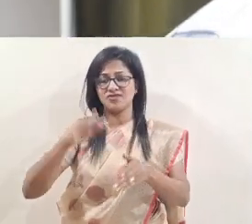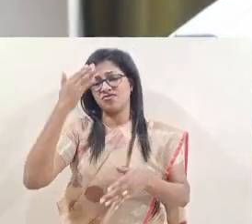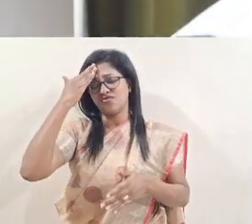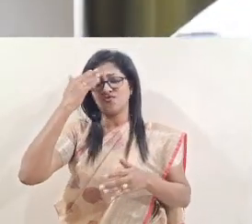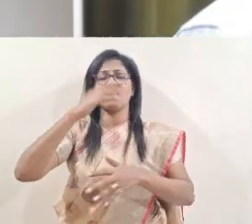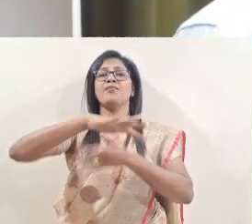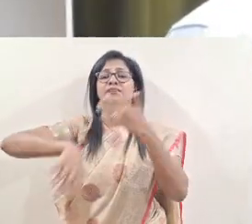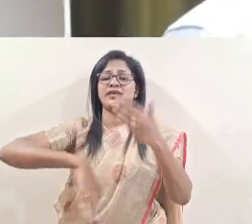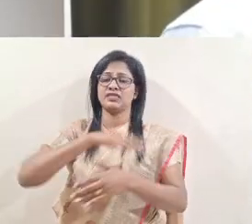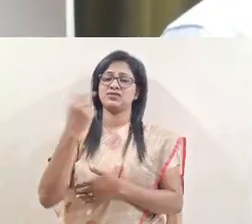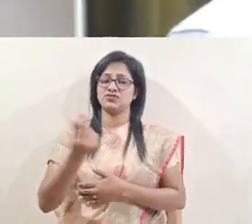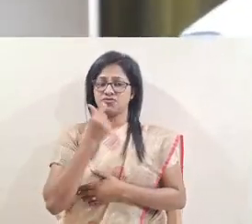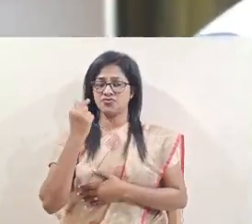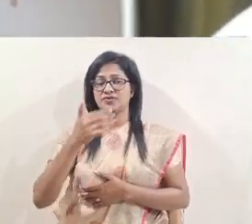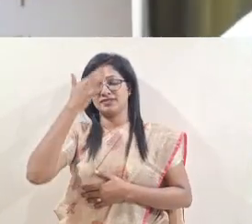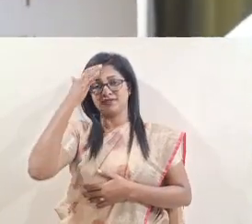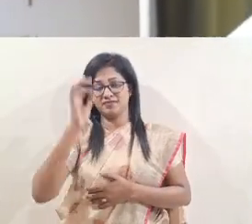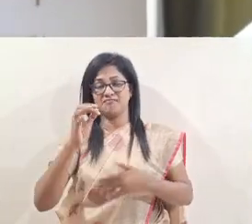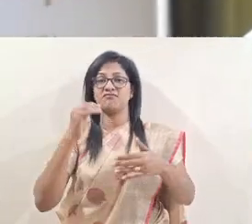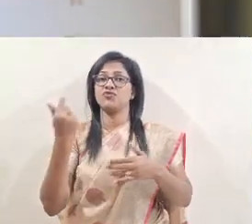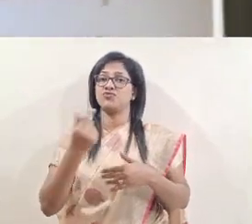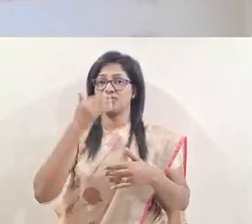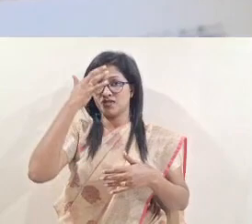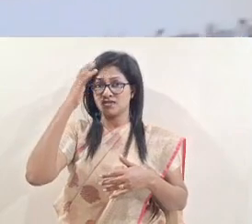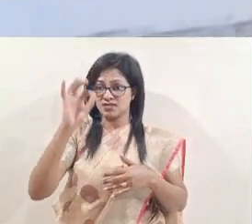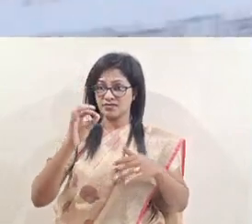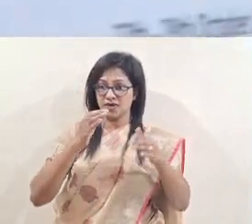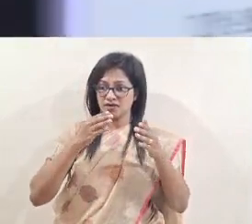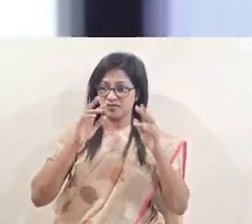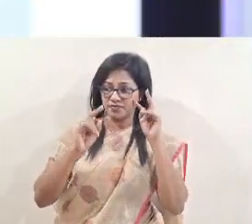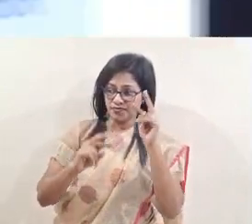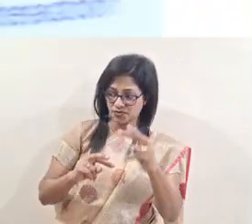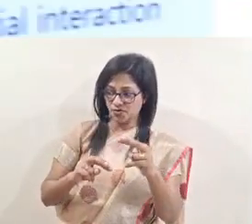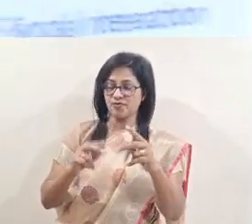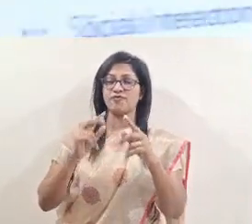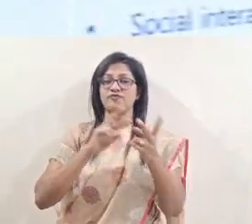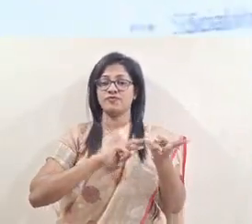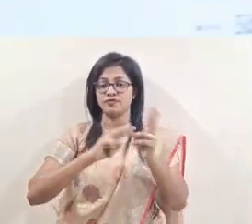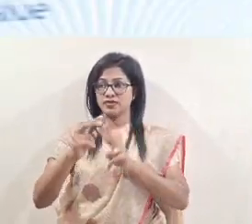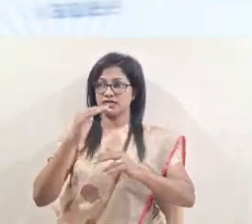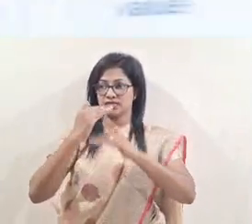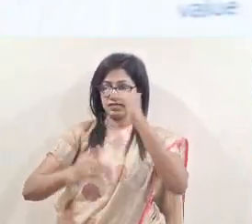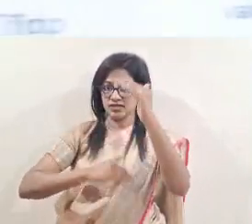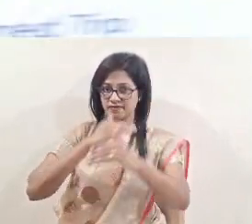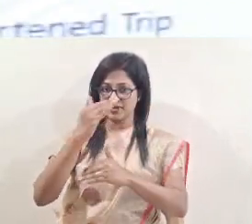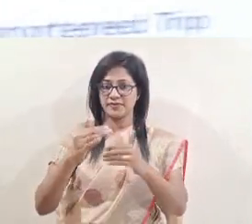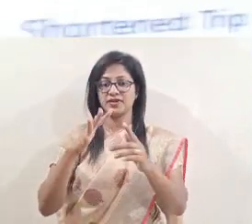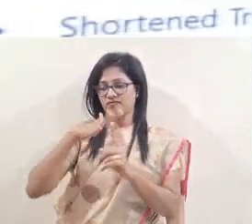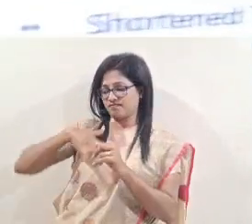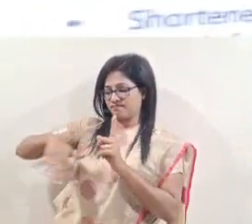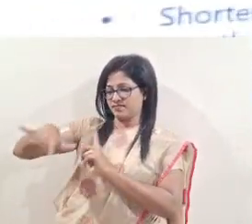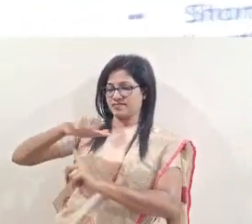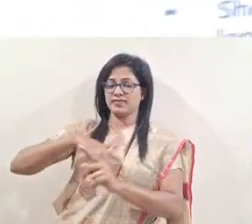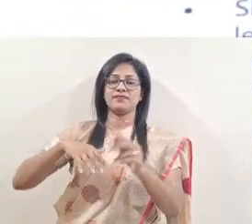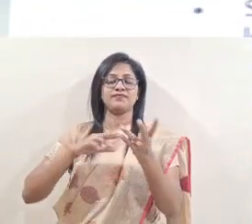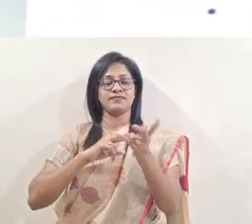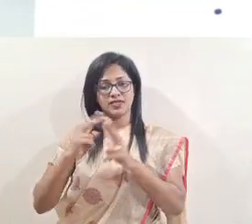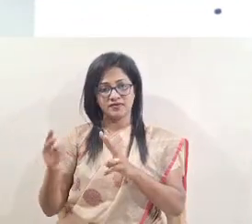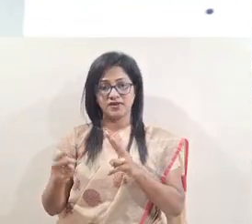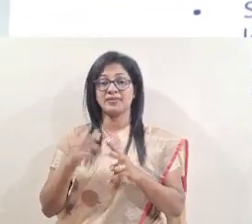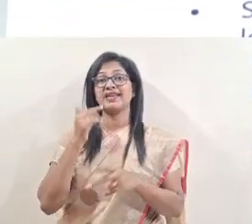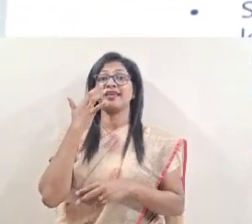from smart growth to transit-oriented development to transit neighborhood-based development. So it is one of the key components of all